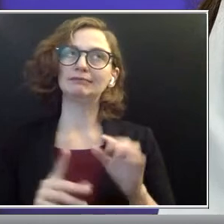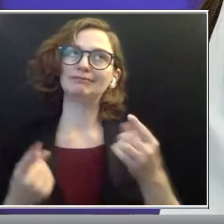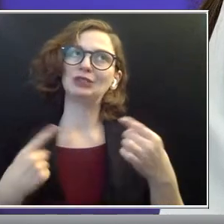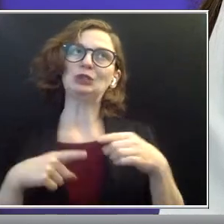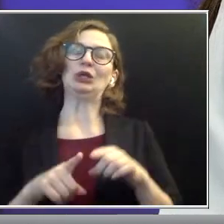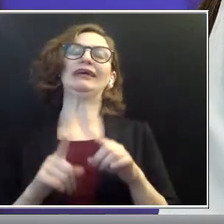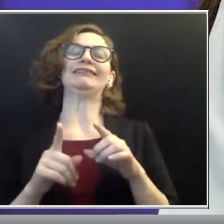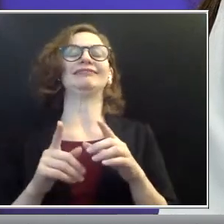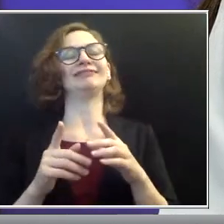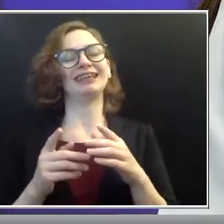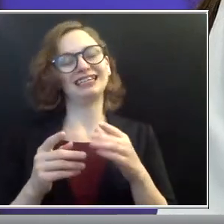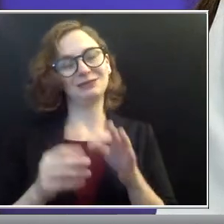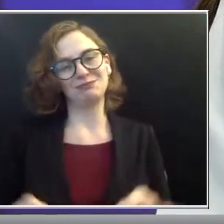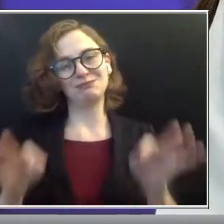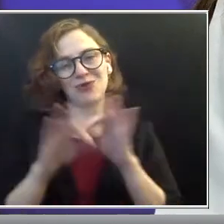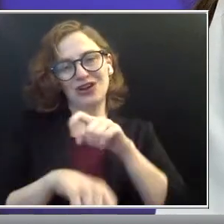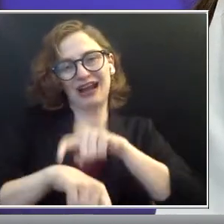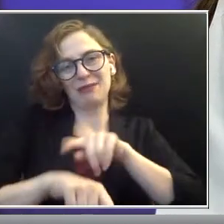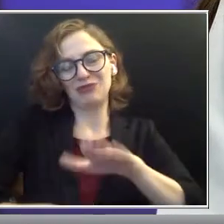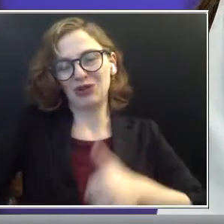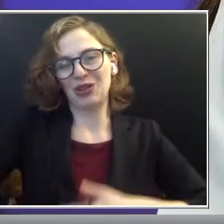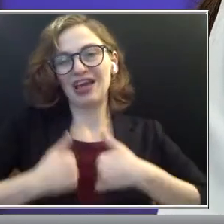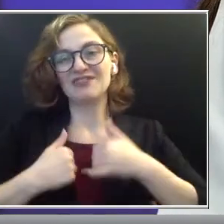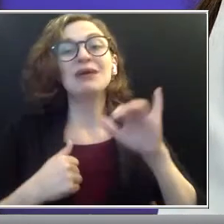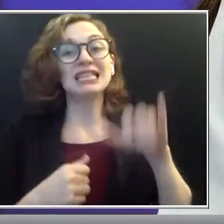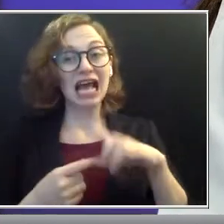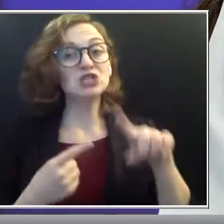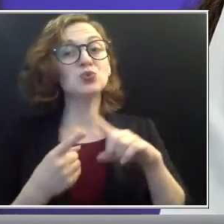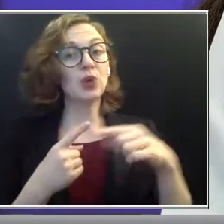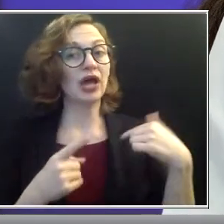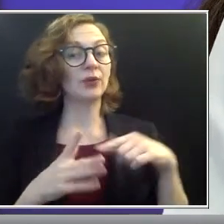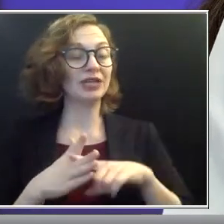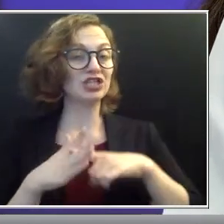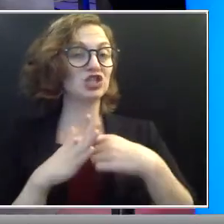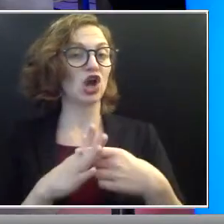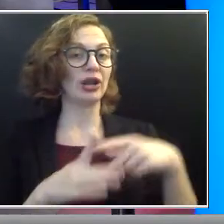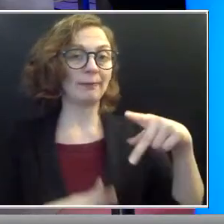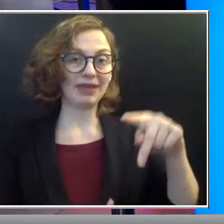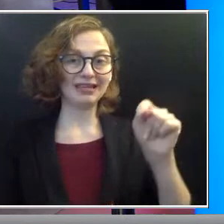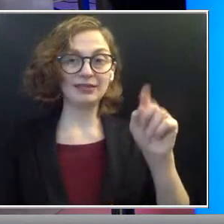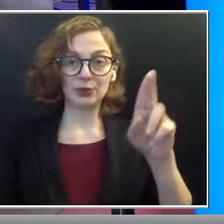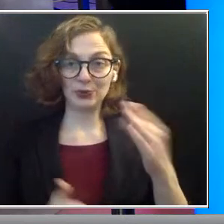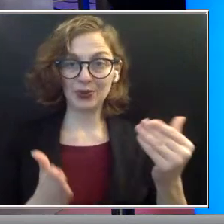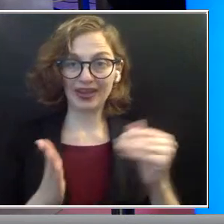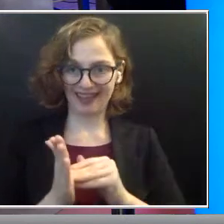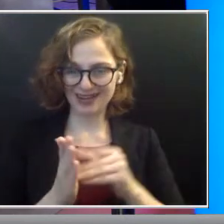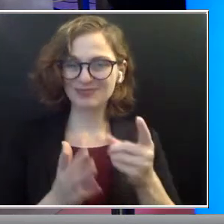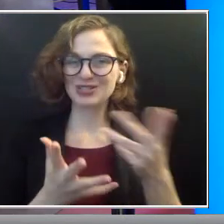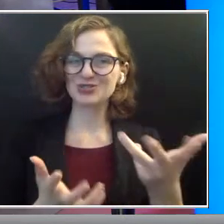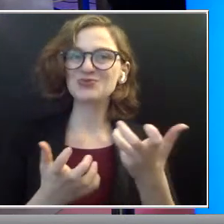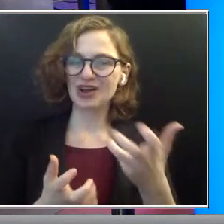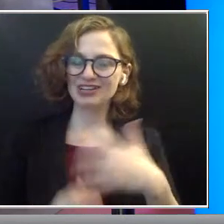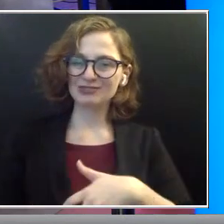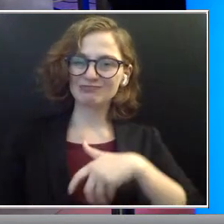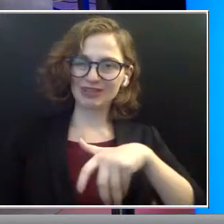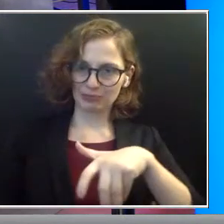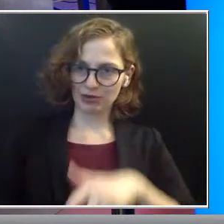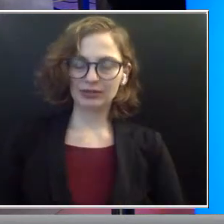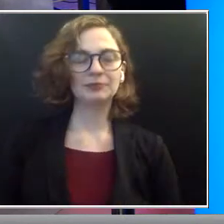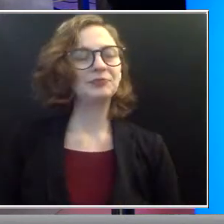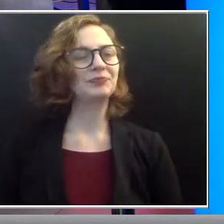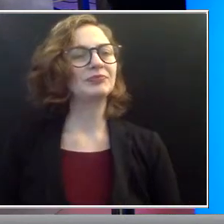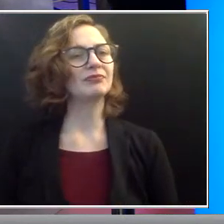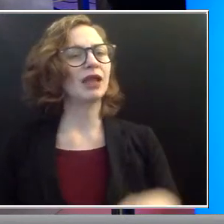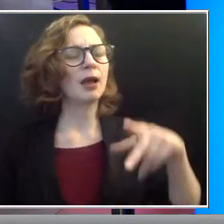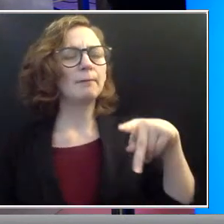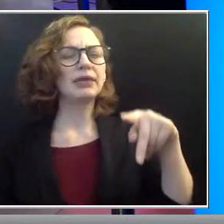PTU, actually, because I think you were wanting to achieve pregnancy at that point in time. How does the PTU work? What's happening inside the